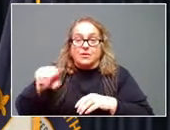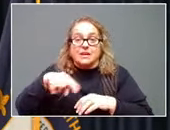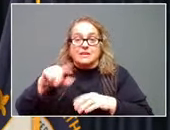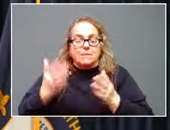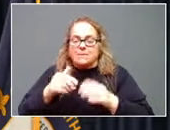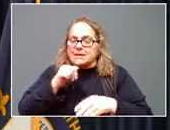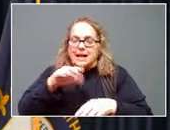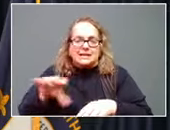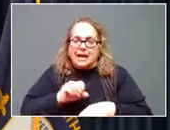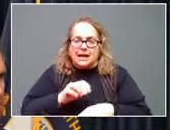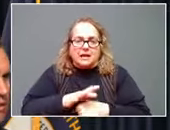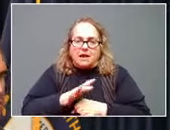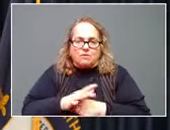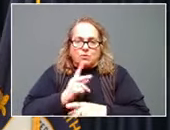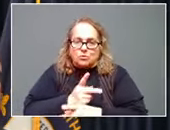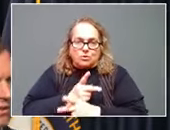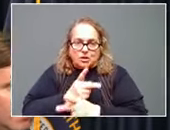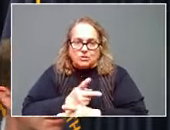have less.